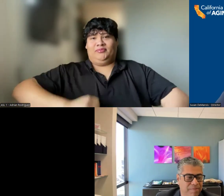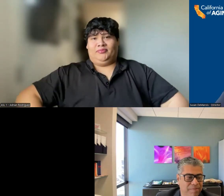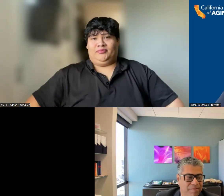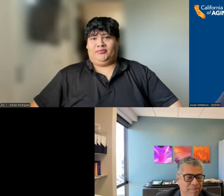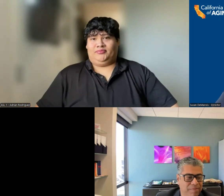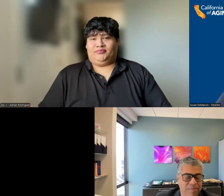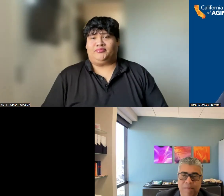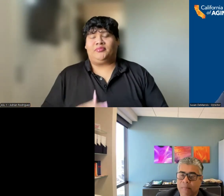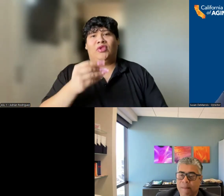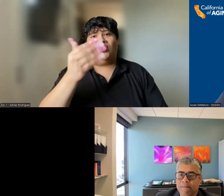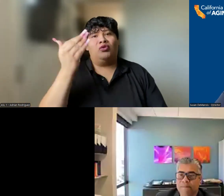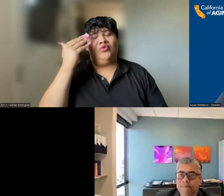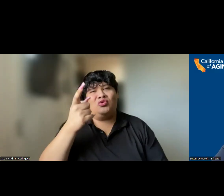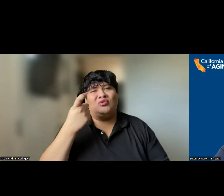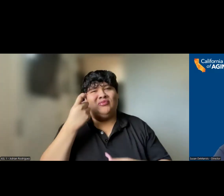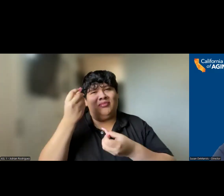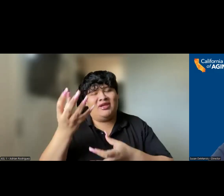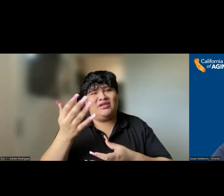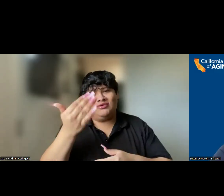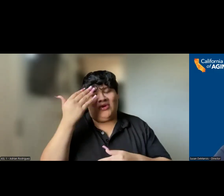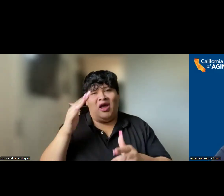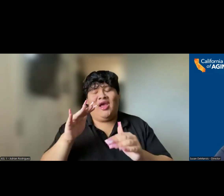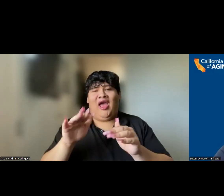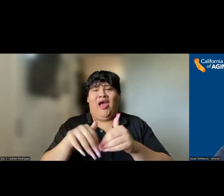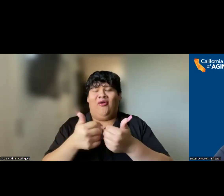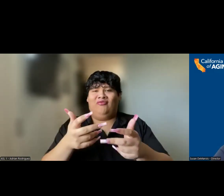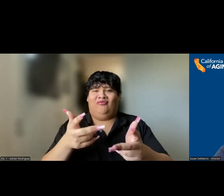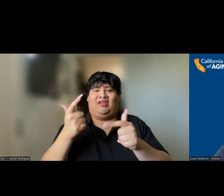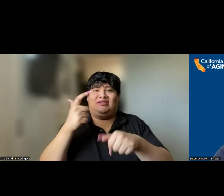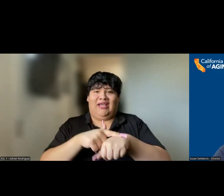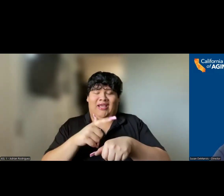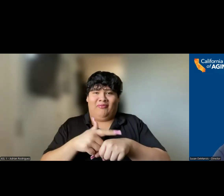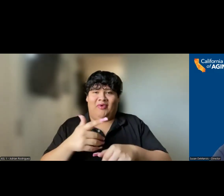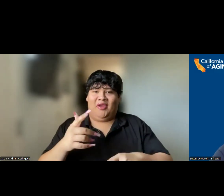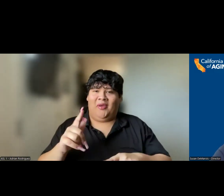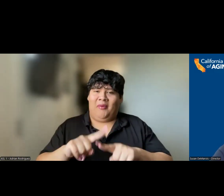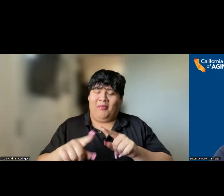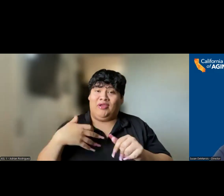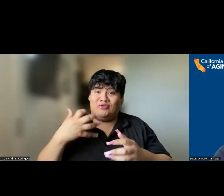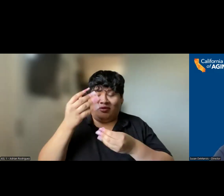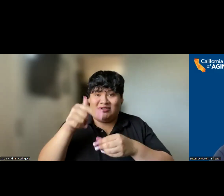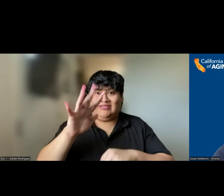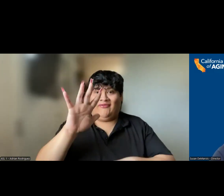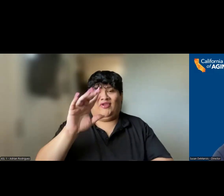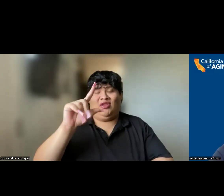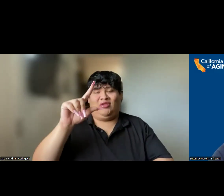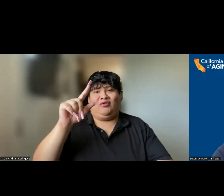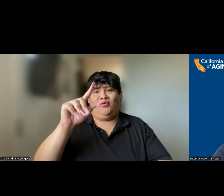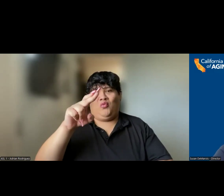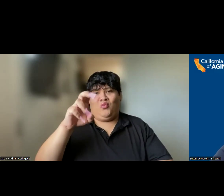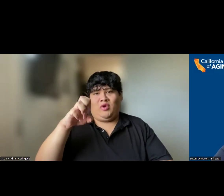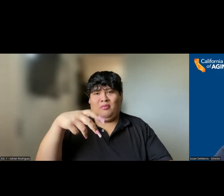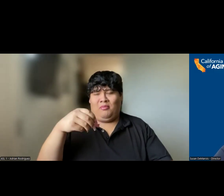And, you mentioned how fast time flies, and I did want to reflect because this is our 5th annual report that Sarah will be